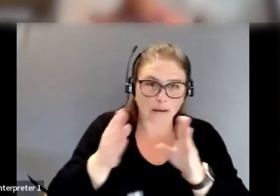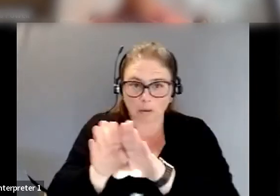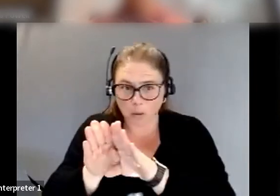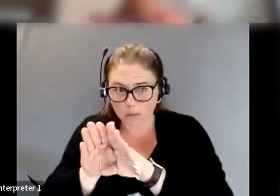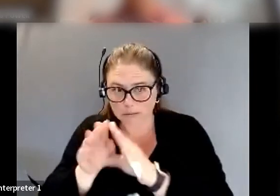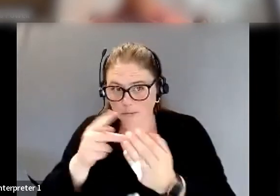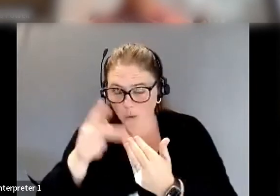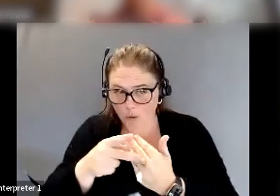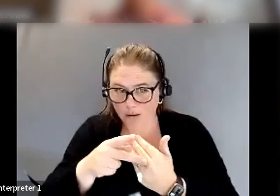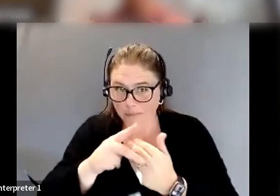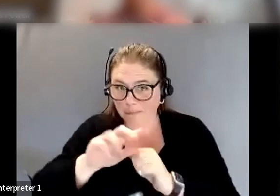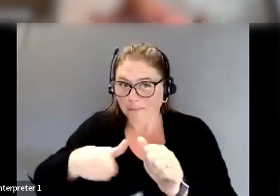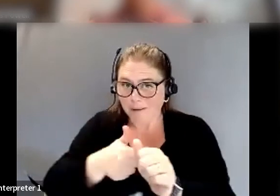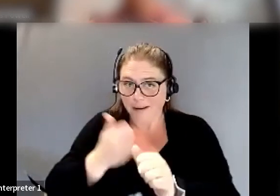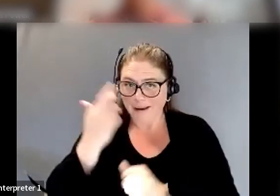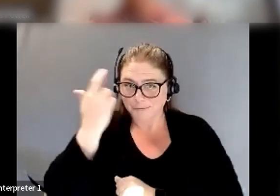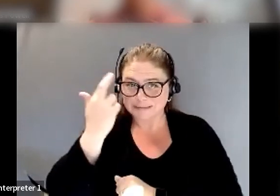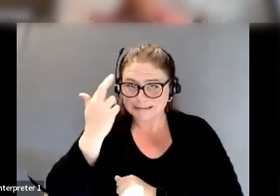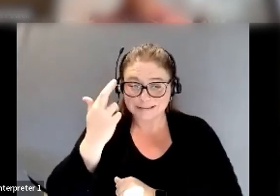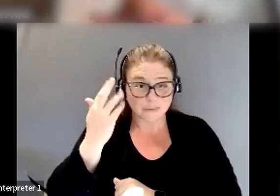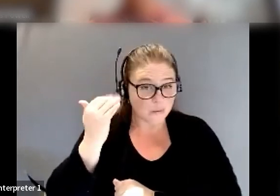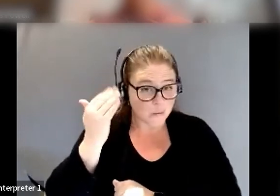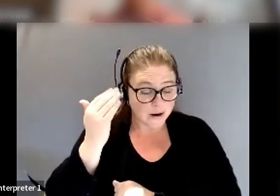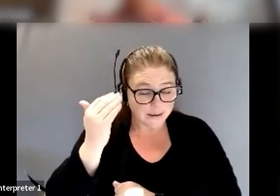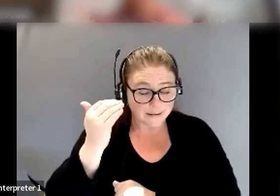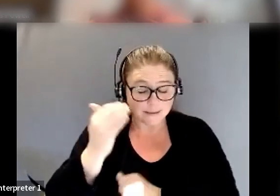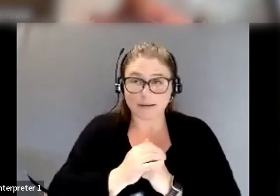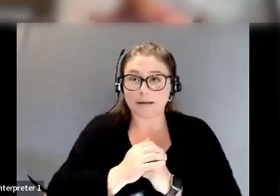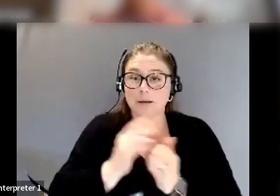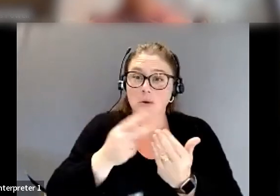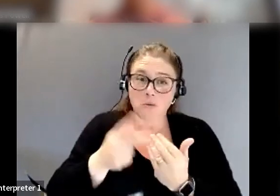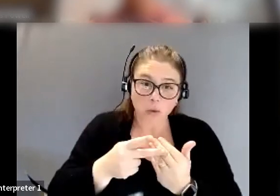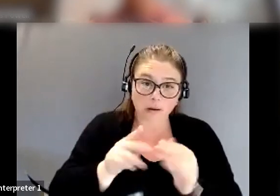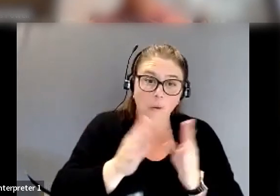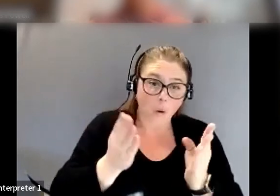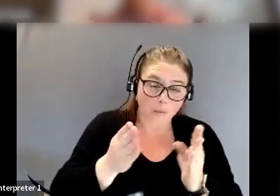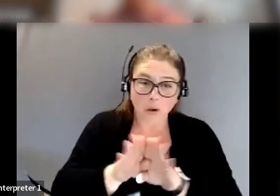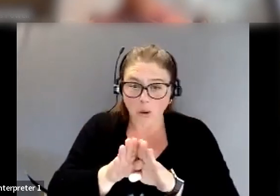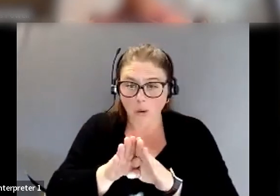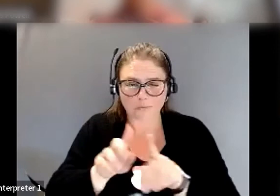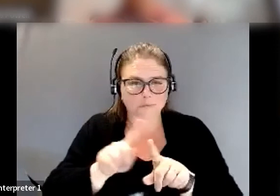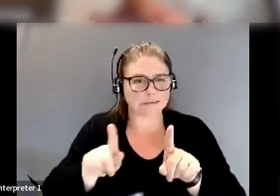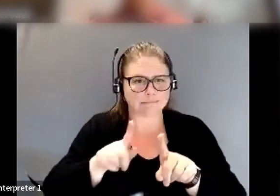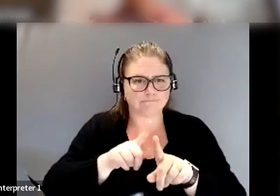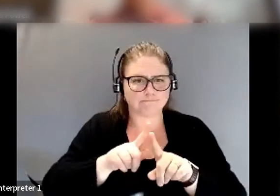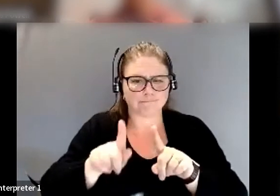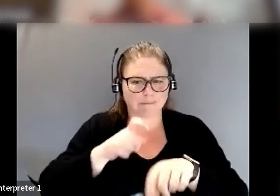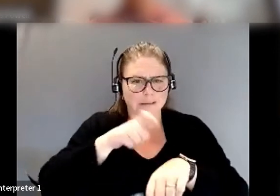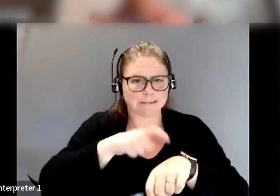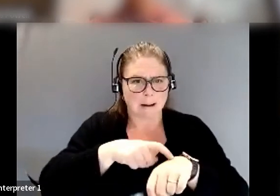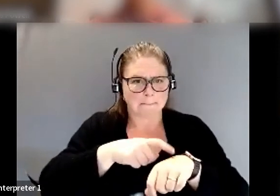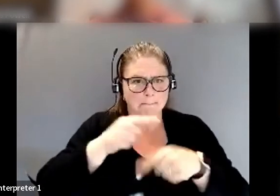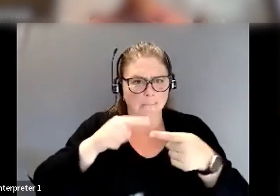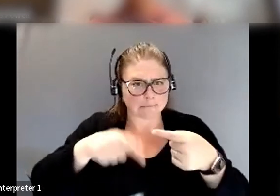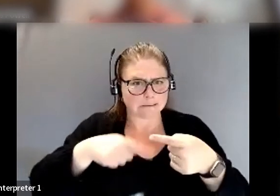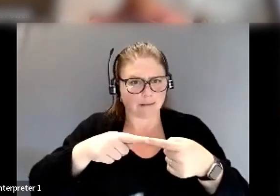intentional. The reason for that is because programs will open, close, and reopen throughout the year. And so we want you to know, right?